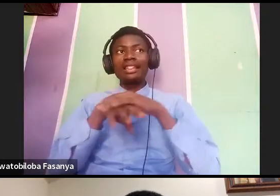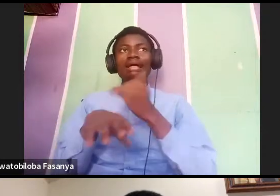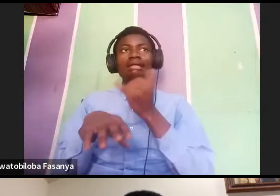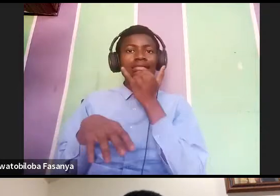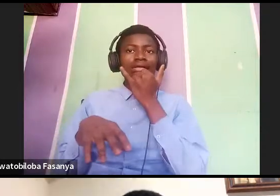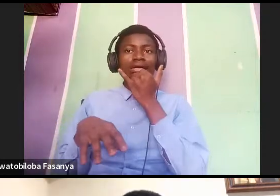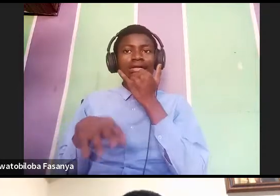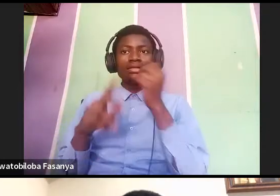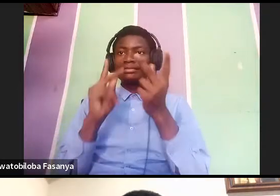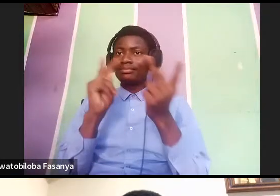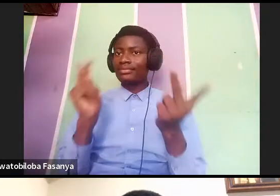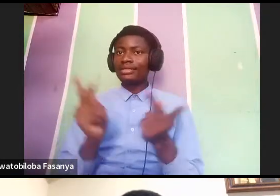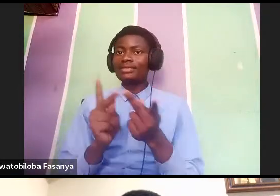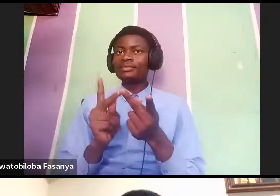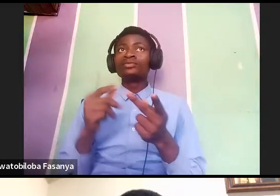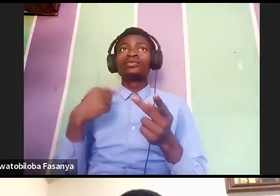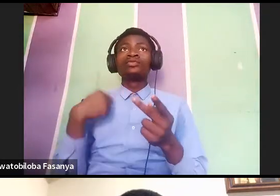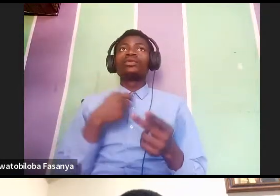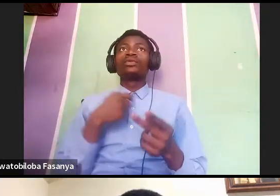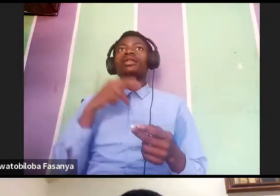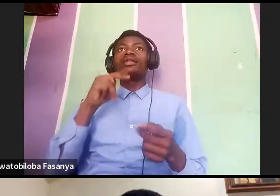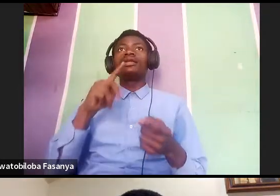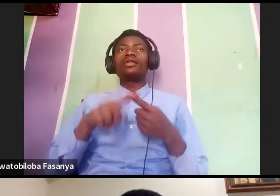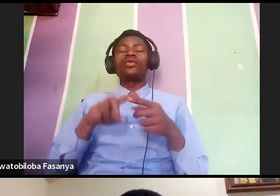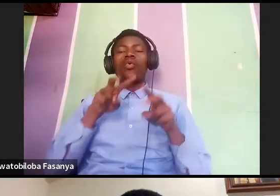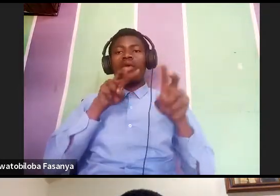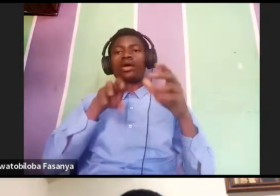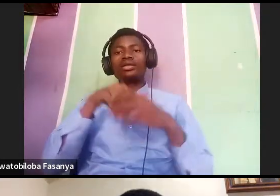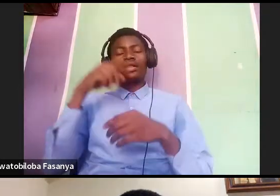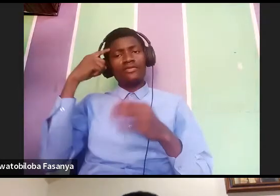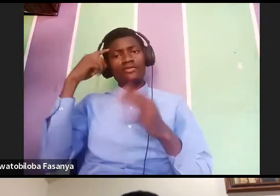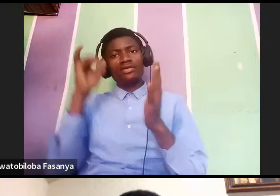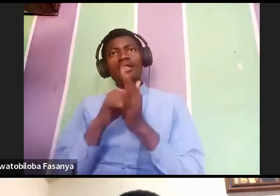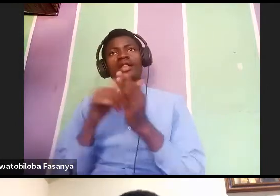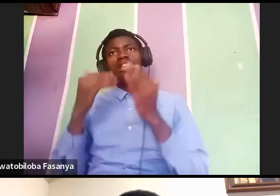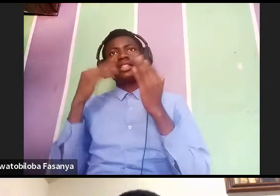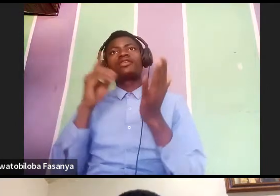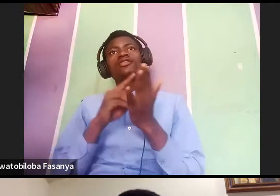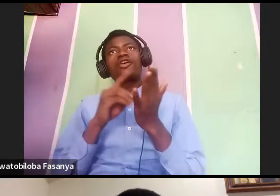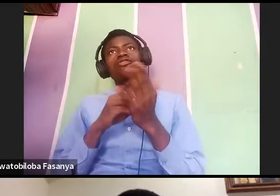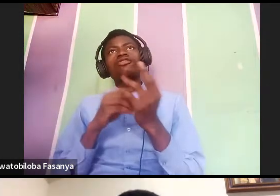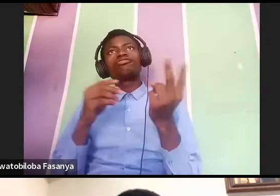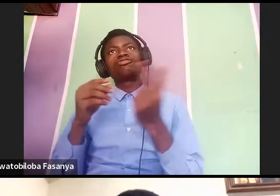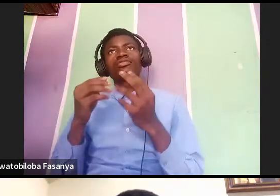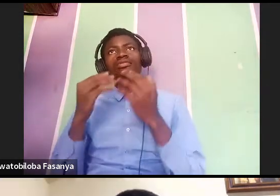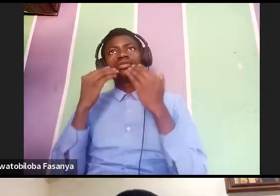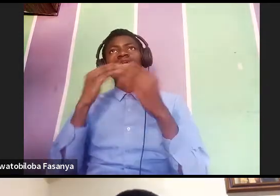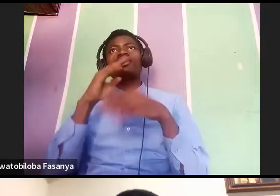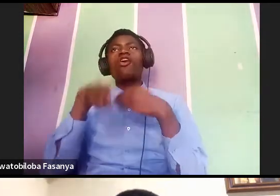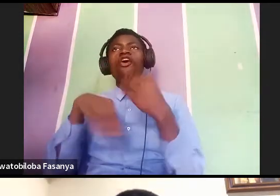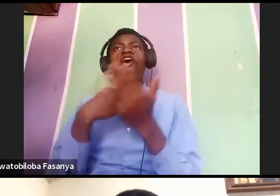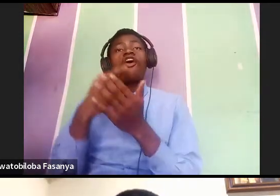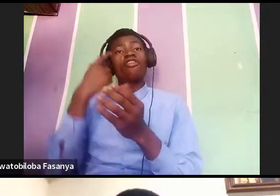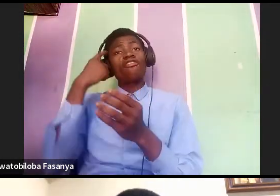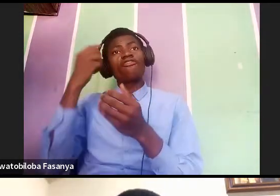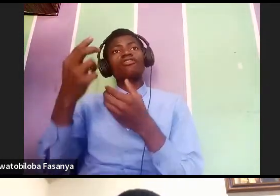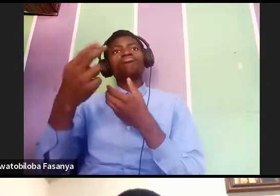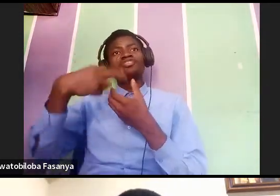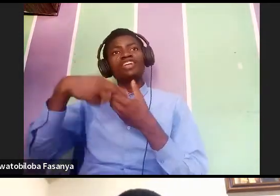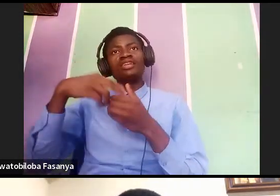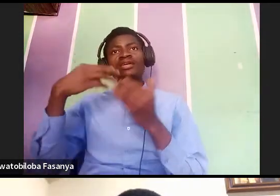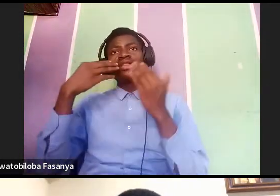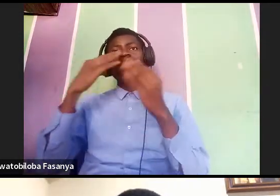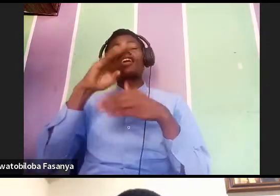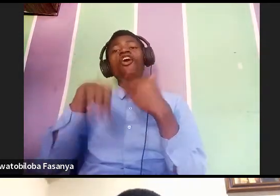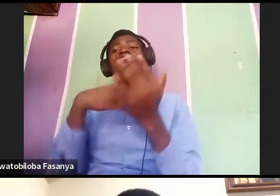of preserving ourselves. Thank you, Dr. Idiomu. Thank you, Dr. Toby, as well. Thank you for coming online. Thank you all the audience. Thank you